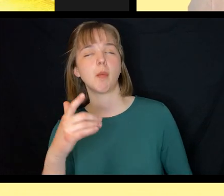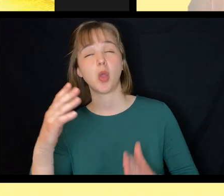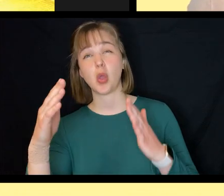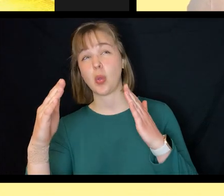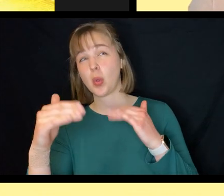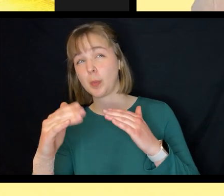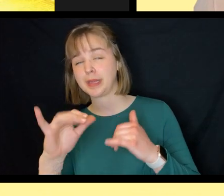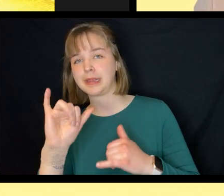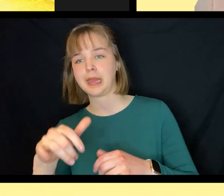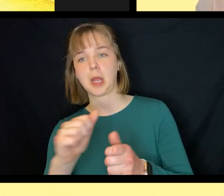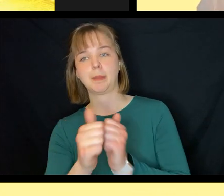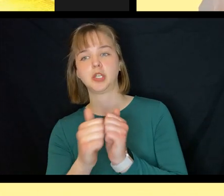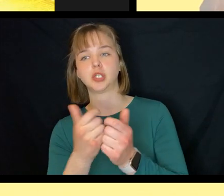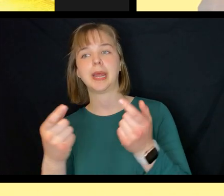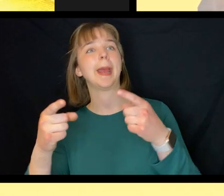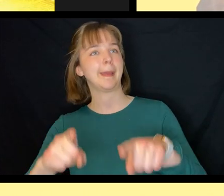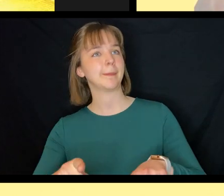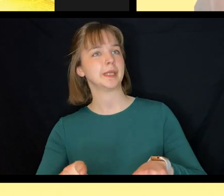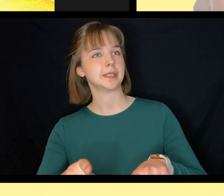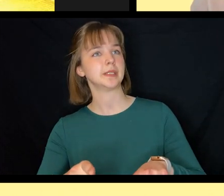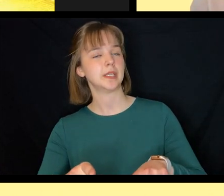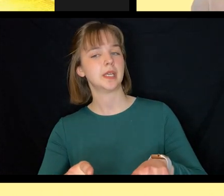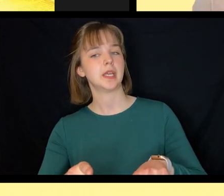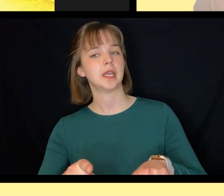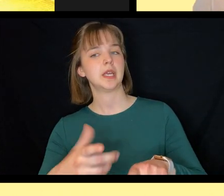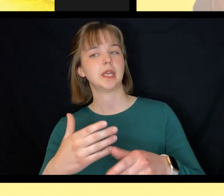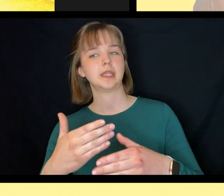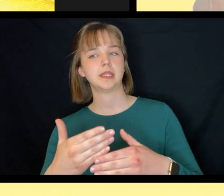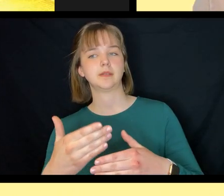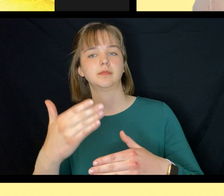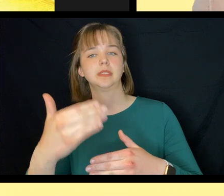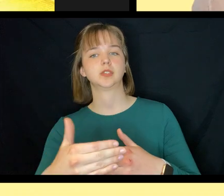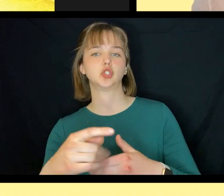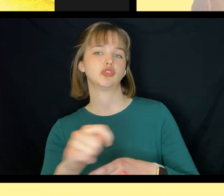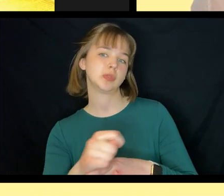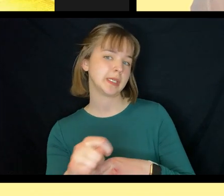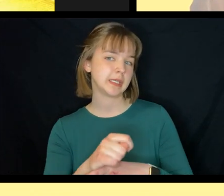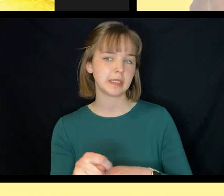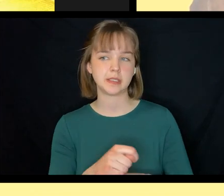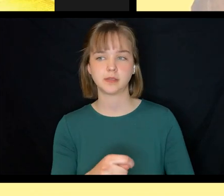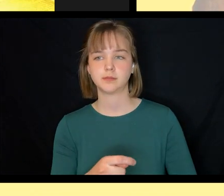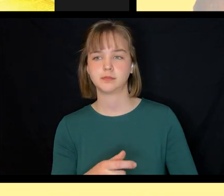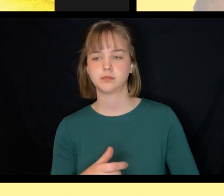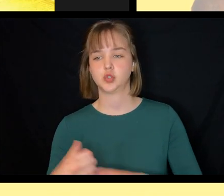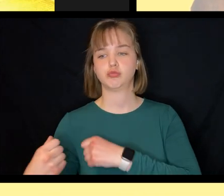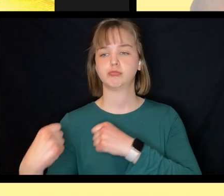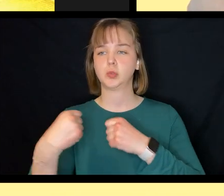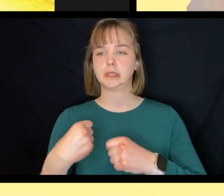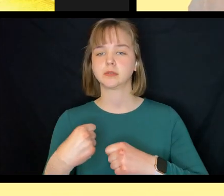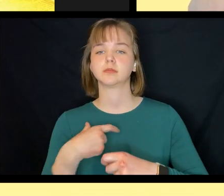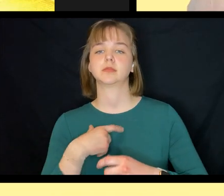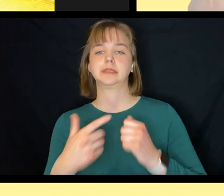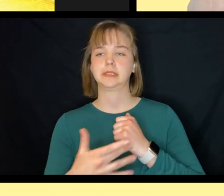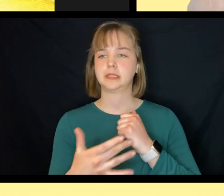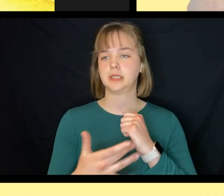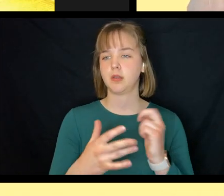now, is hopefully that meet goes on, and training and just getting into your best prime position for